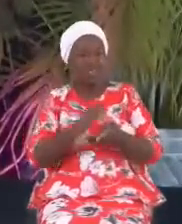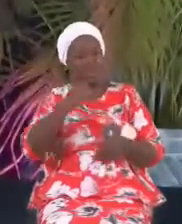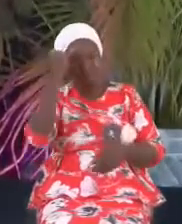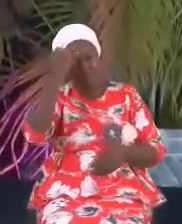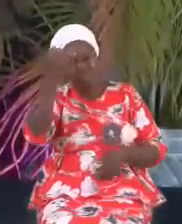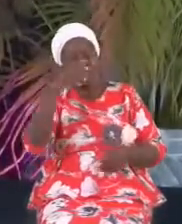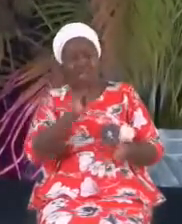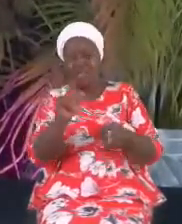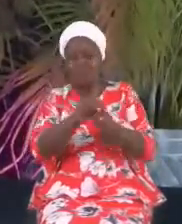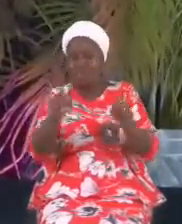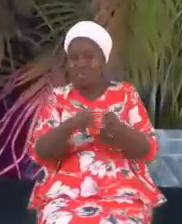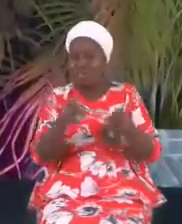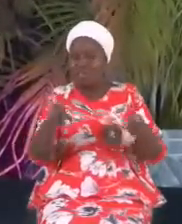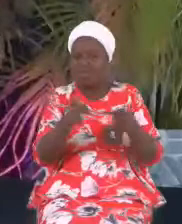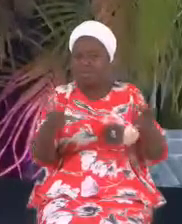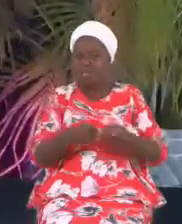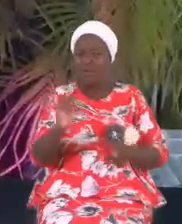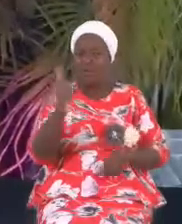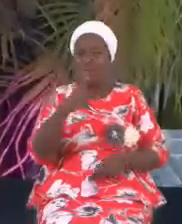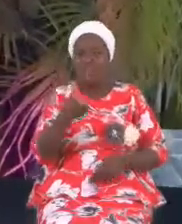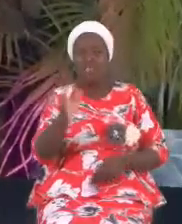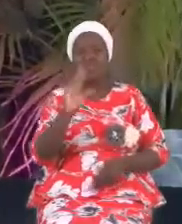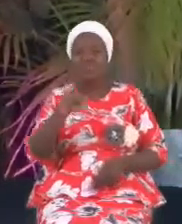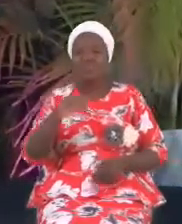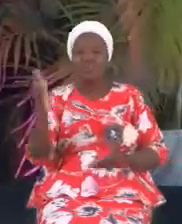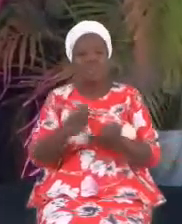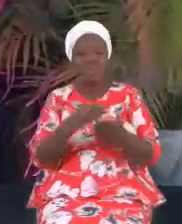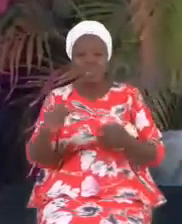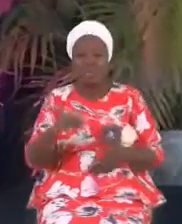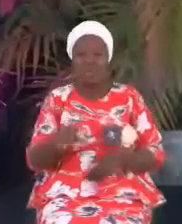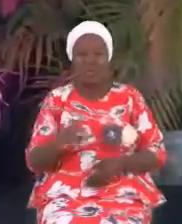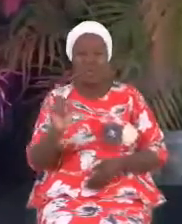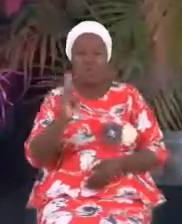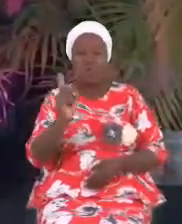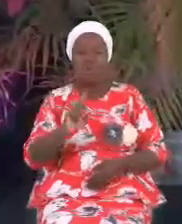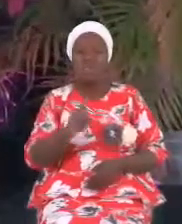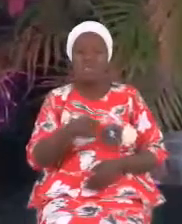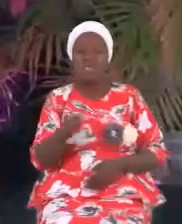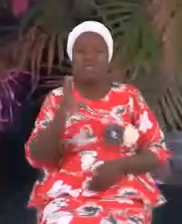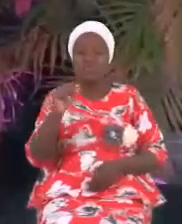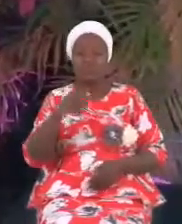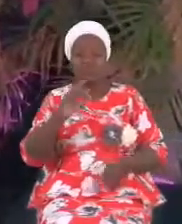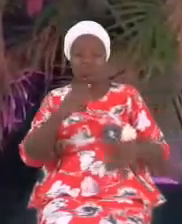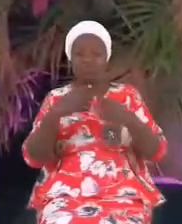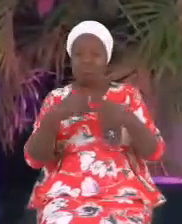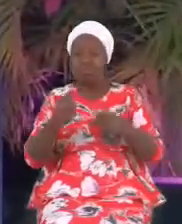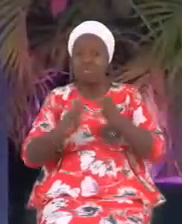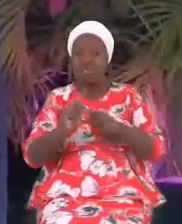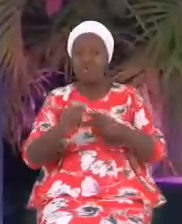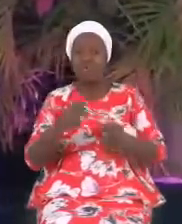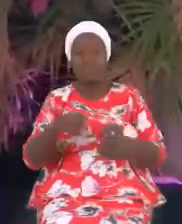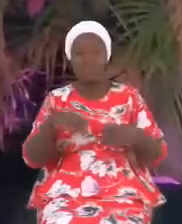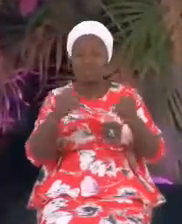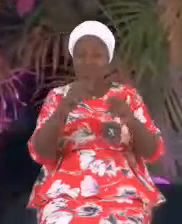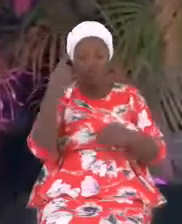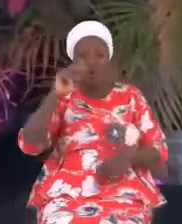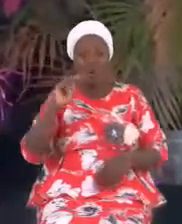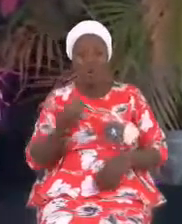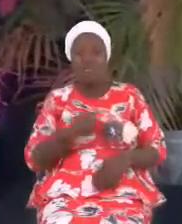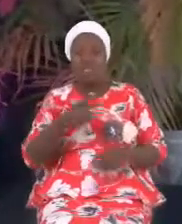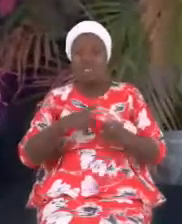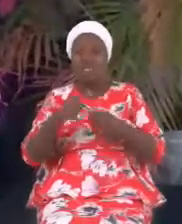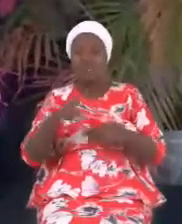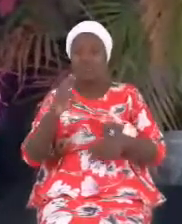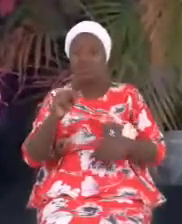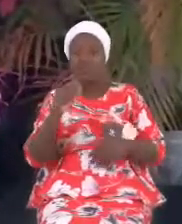place where there's no singing, where there's no instrumentalist, and where there's no one that